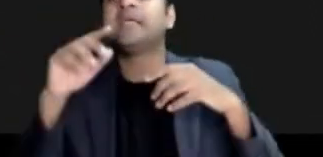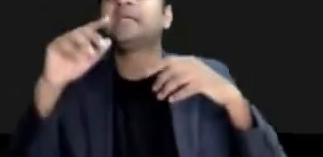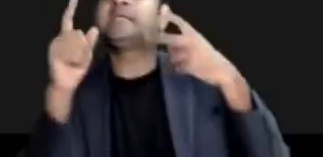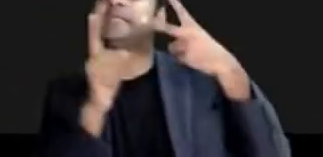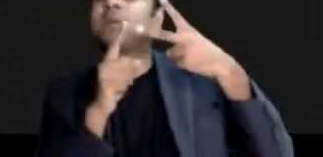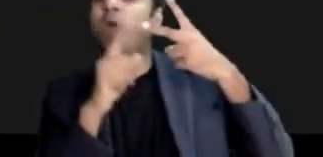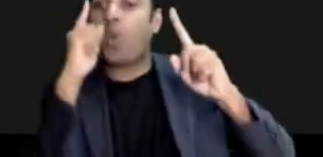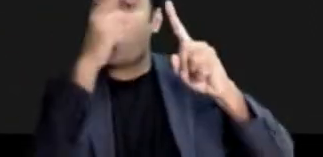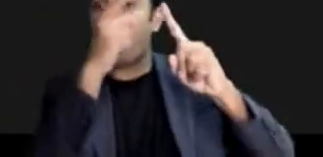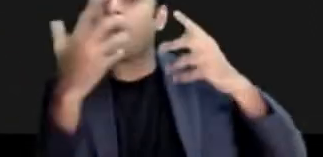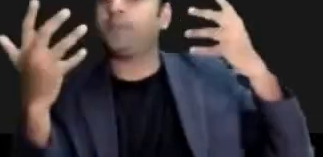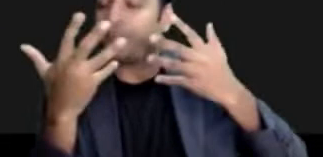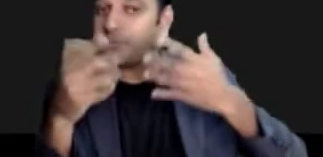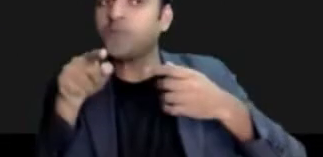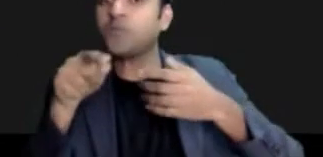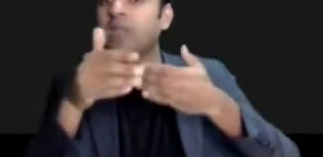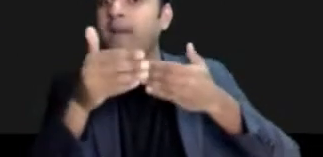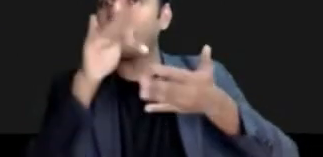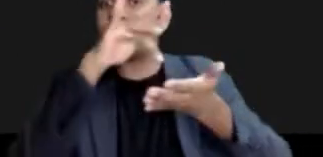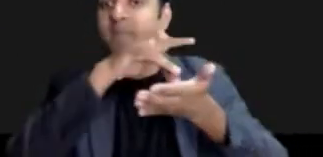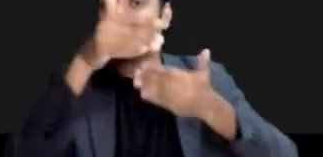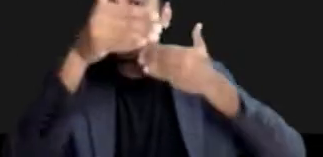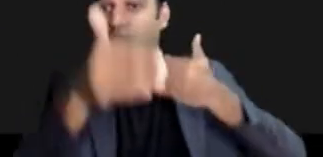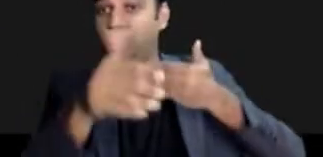2015. Some of the understandings